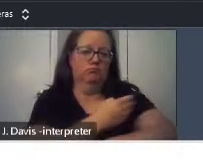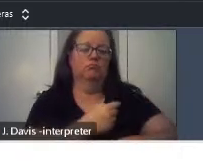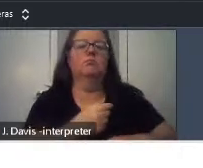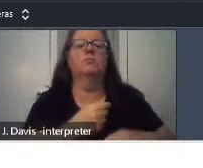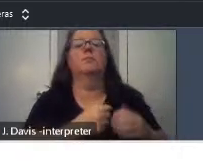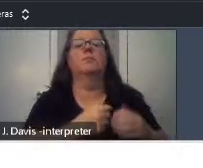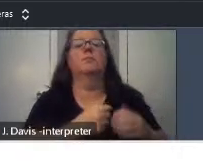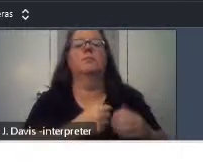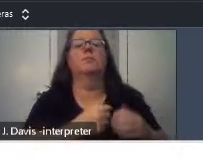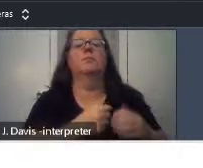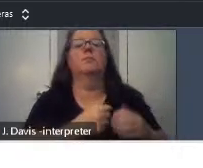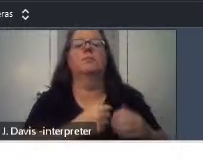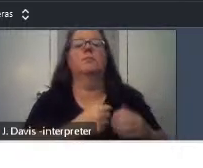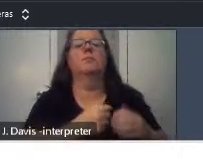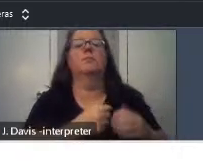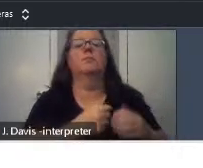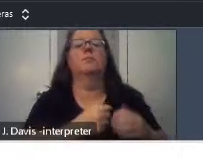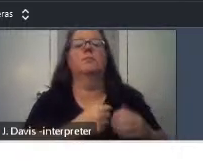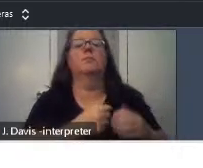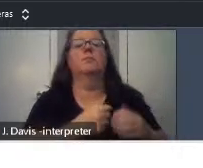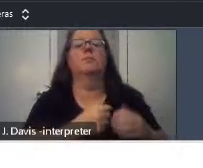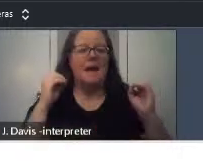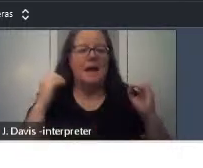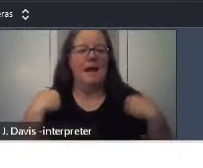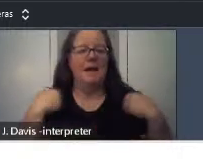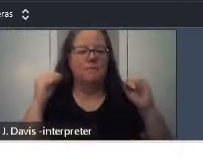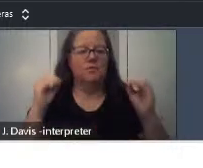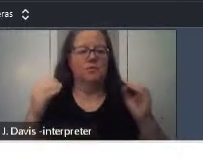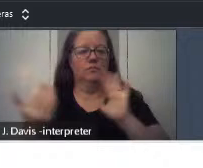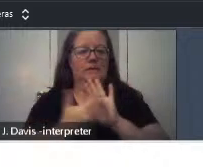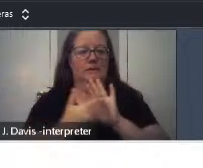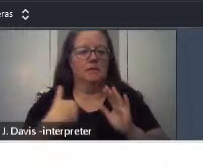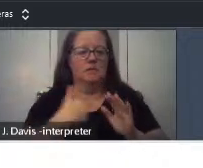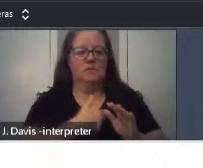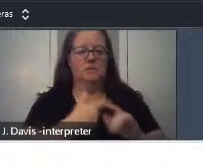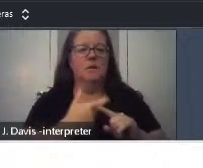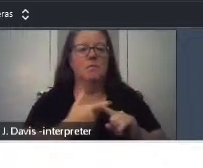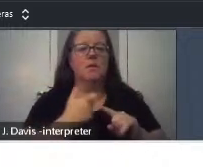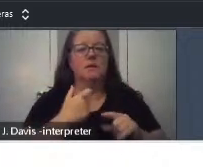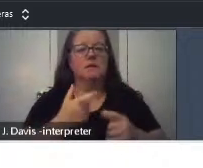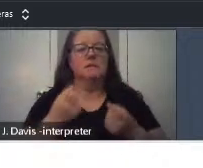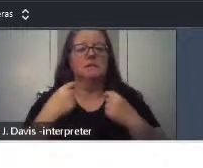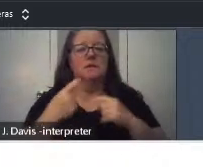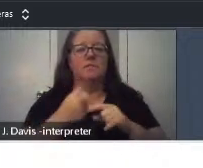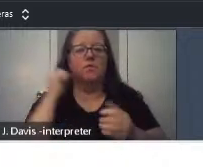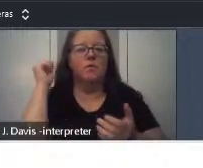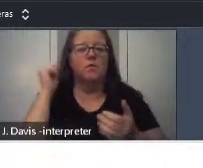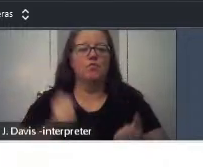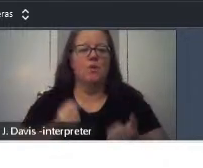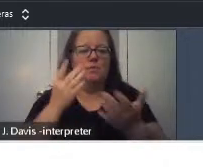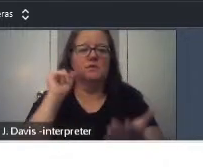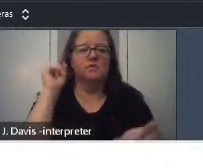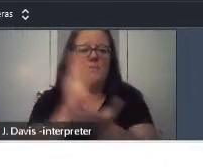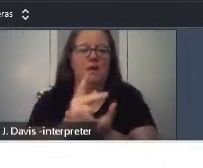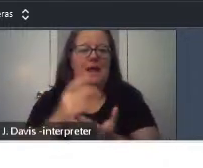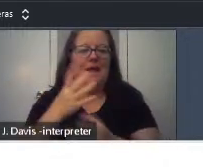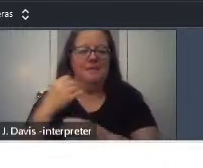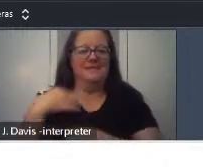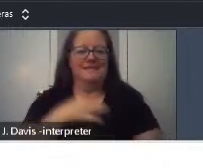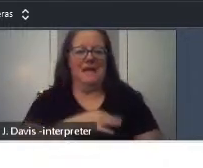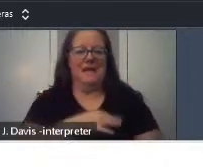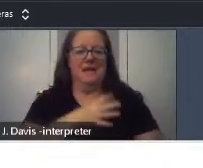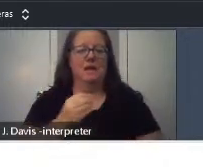We did not receive any objections to this. This comes to you with a recommendation of approval from both staff and the Lane Control Board.